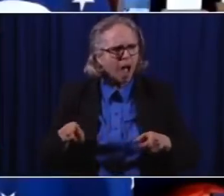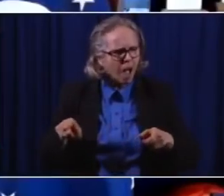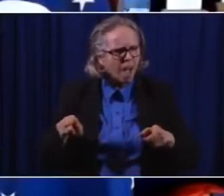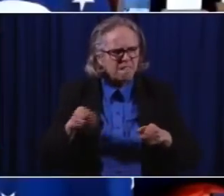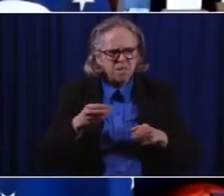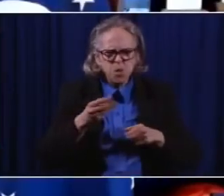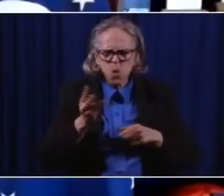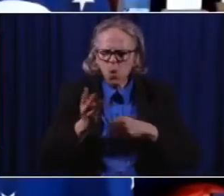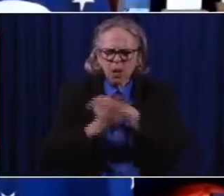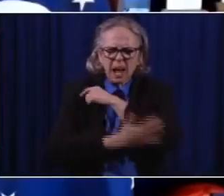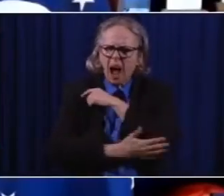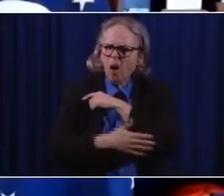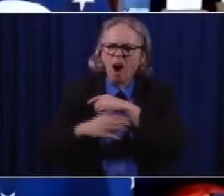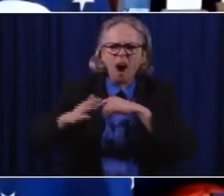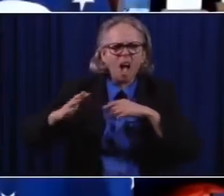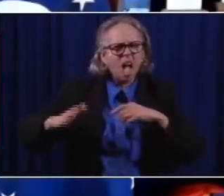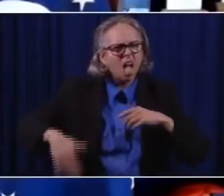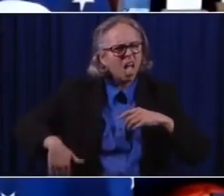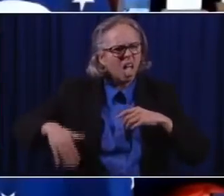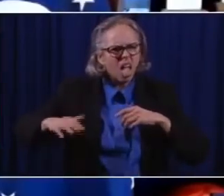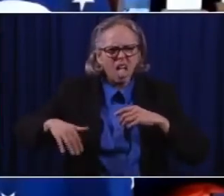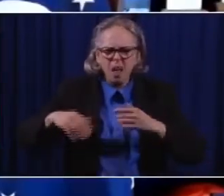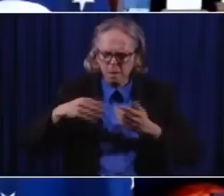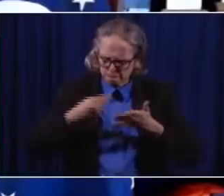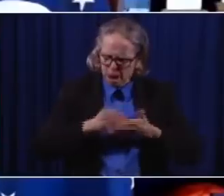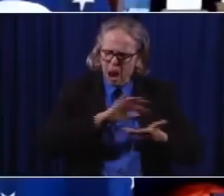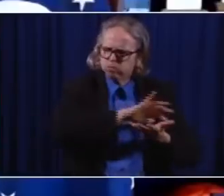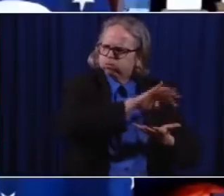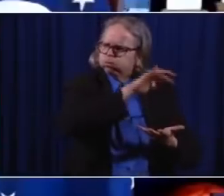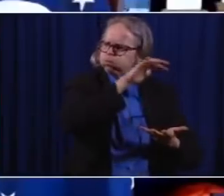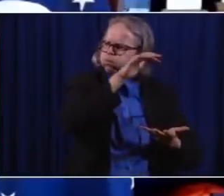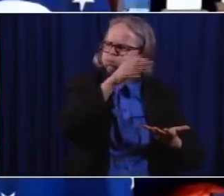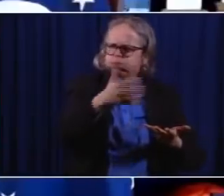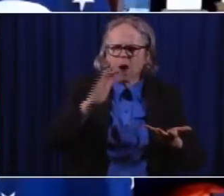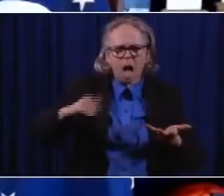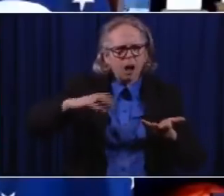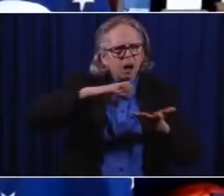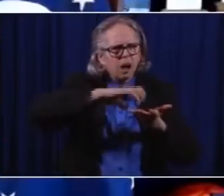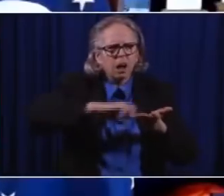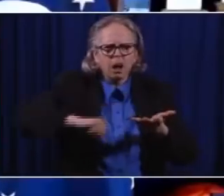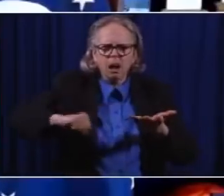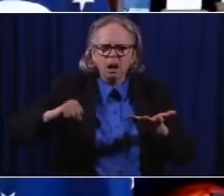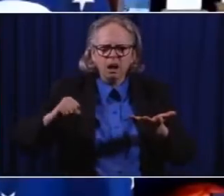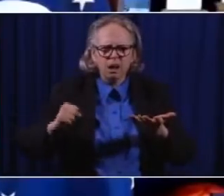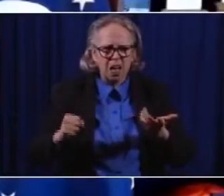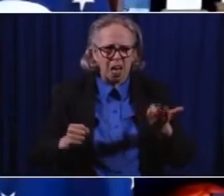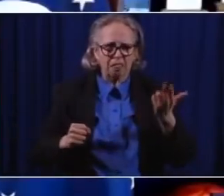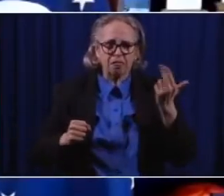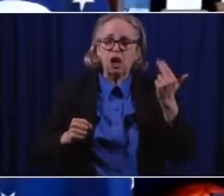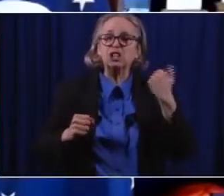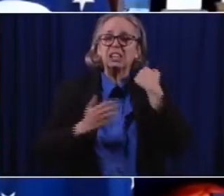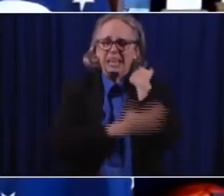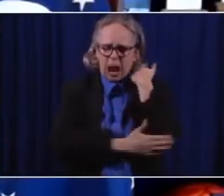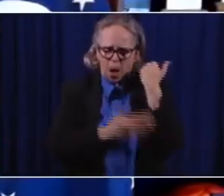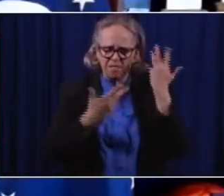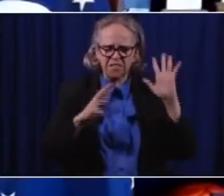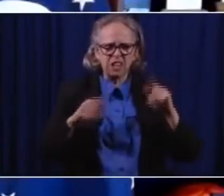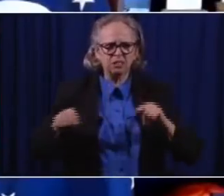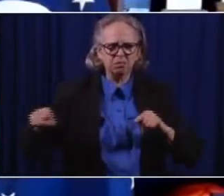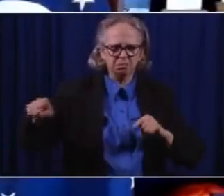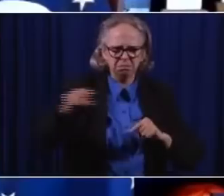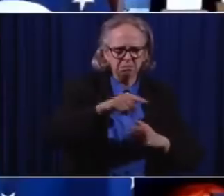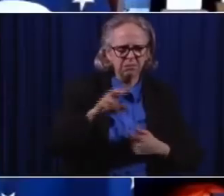haven't used up their 50 company allocation. We have 13 counties: Vinton, Harrison,